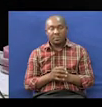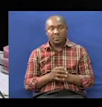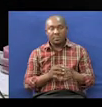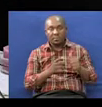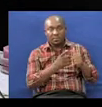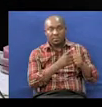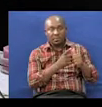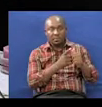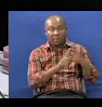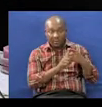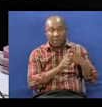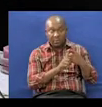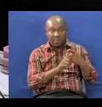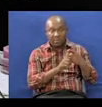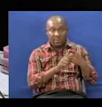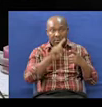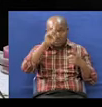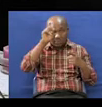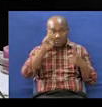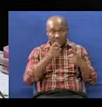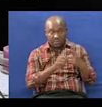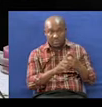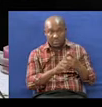Question number 1 is about